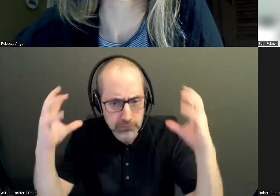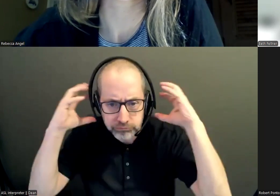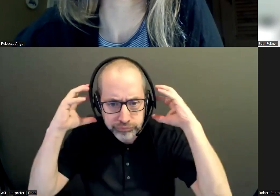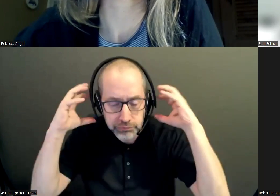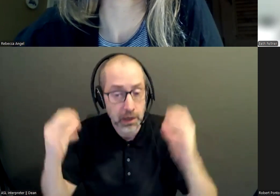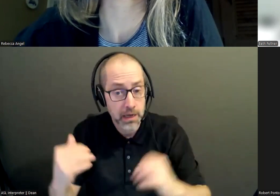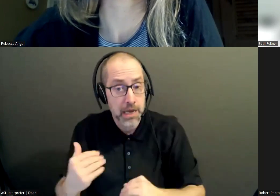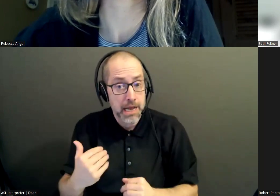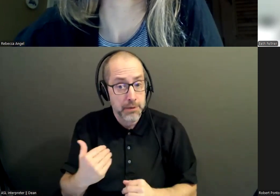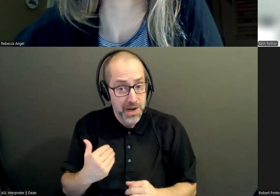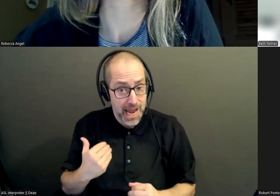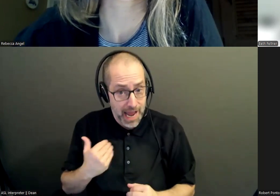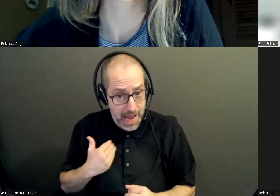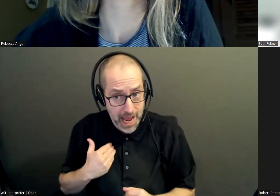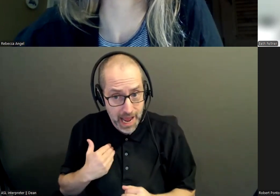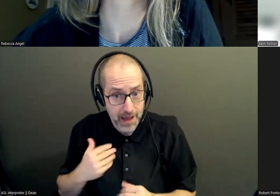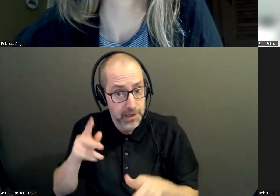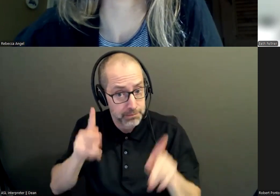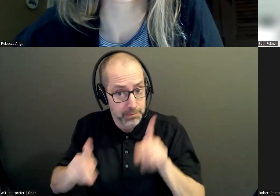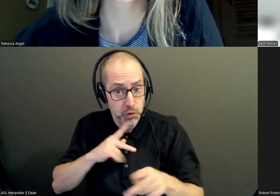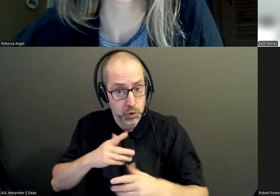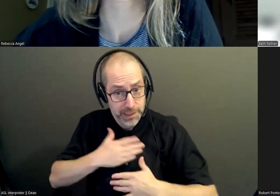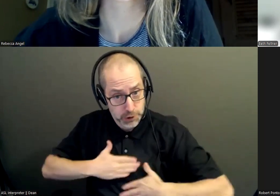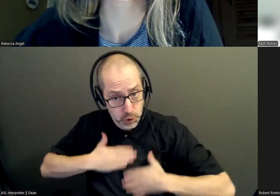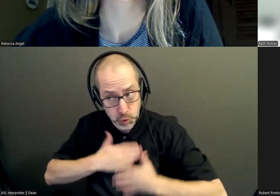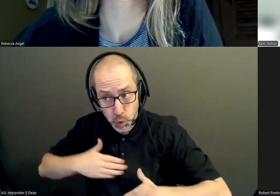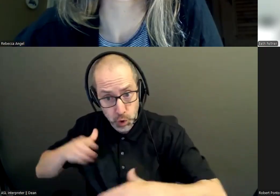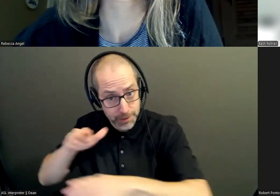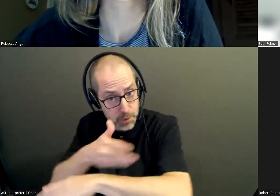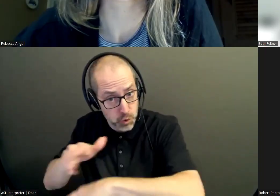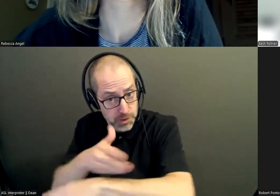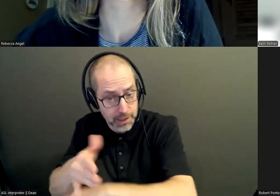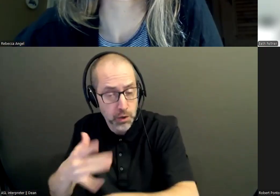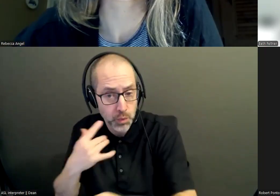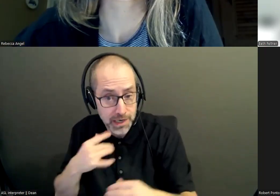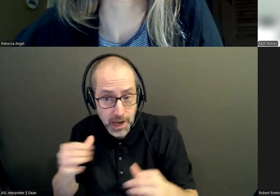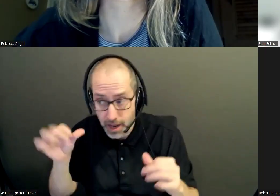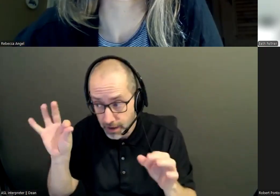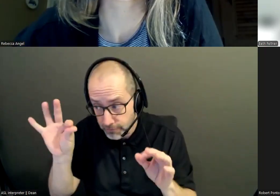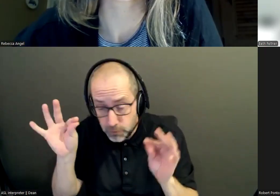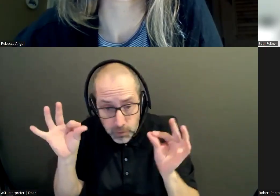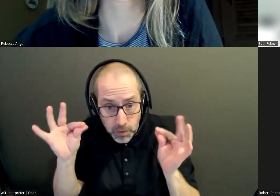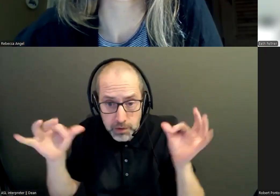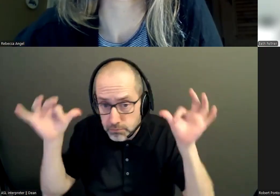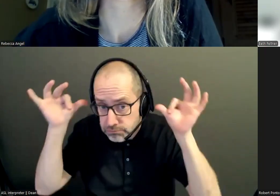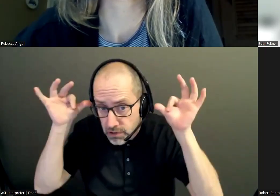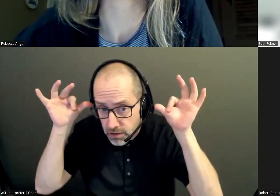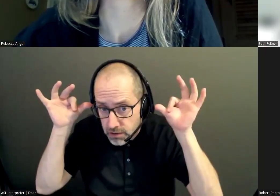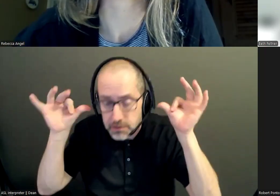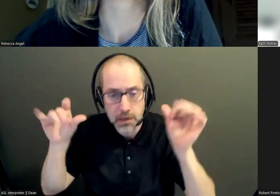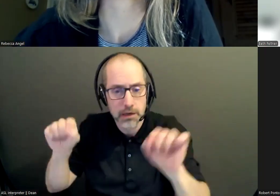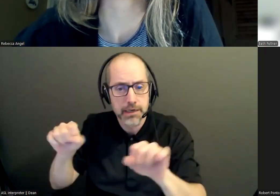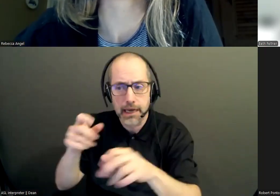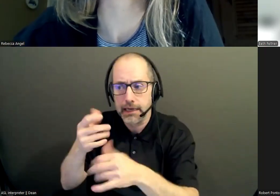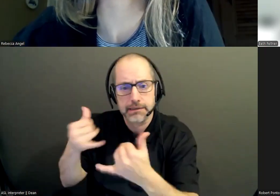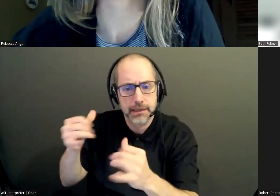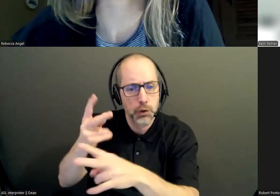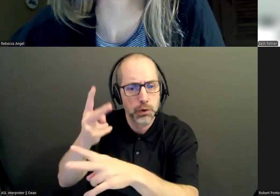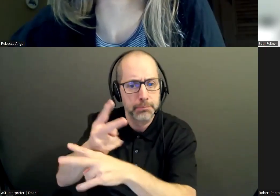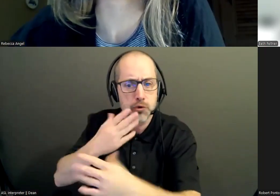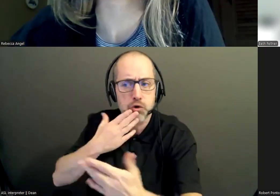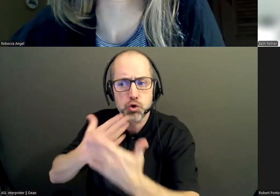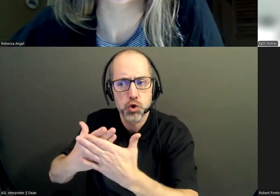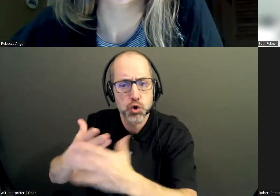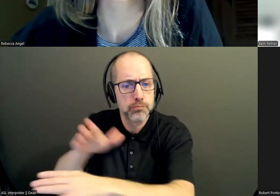people who are really music enthusiasts, music lovers, that can maintain the quality of music,